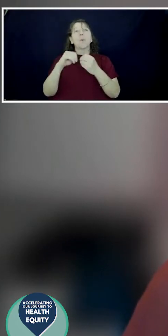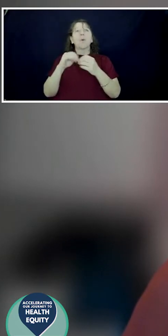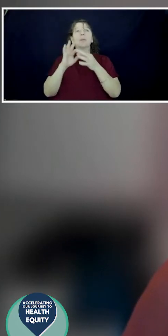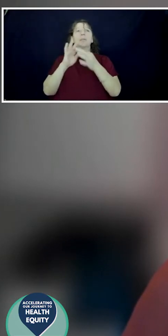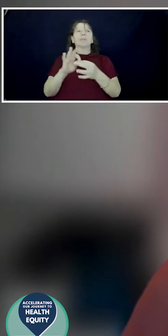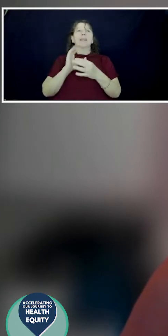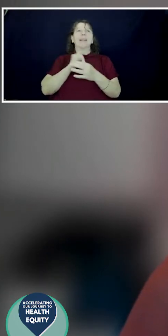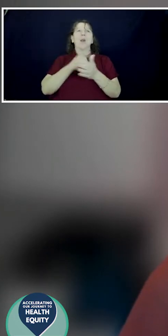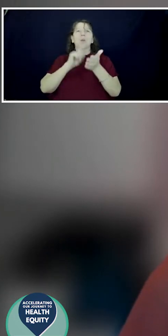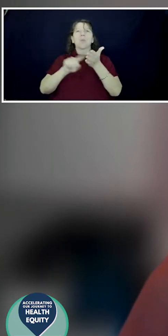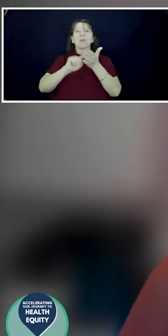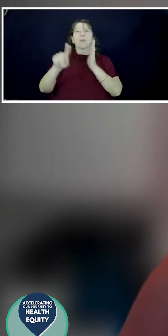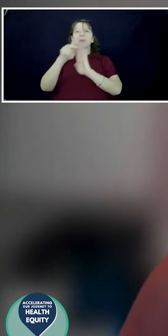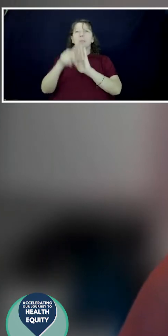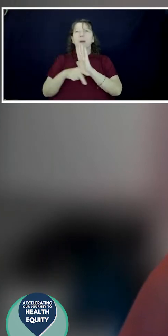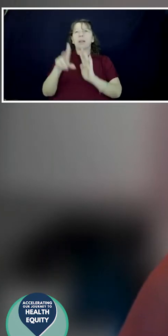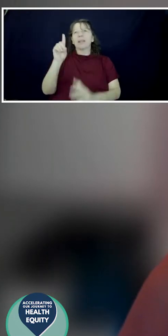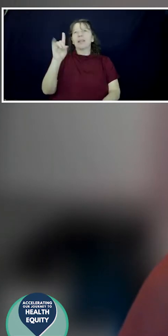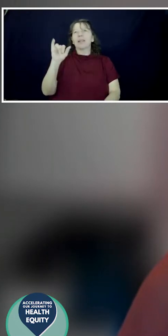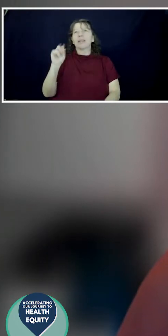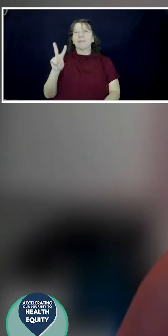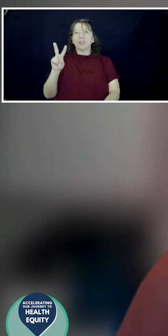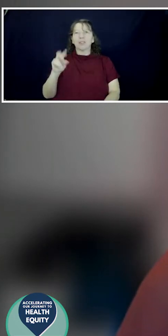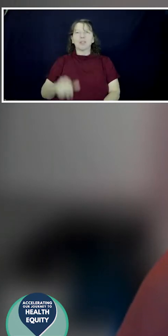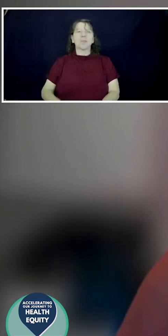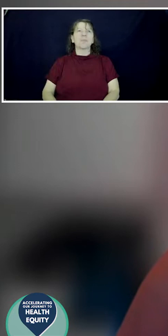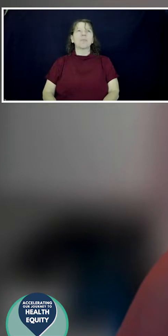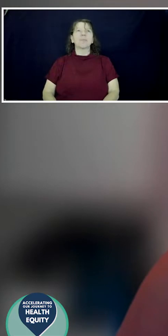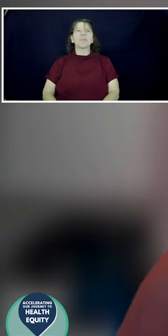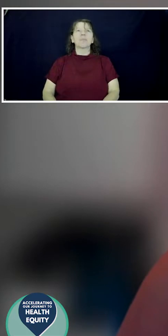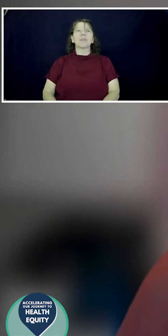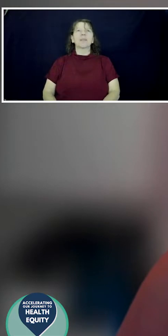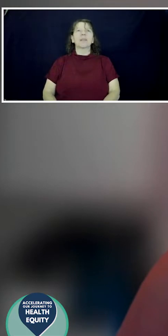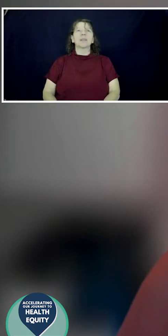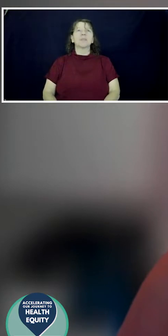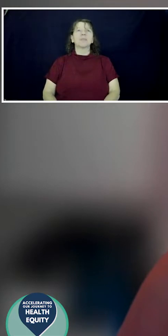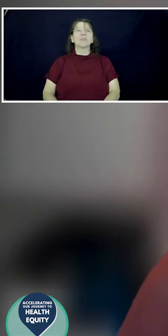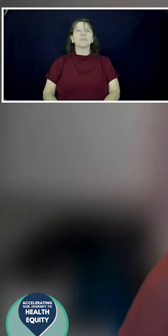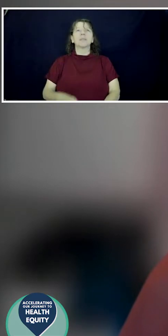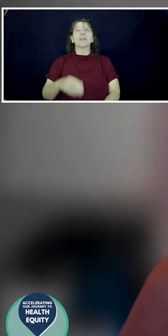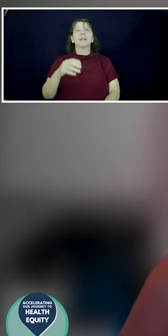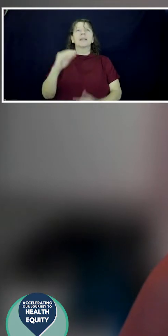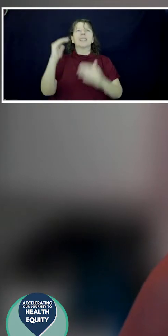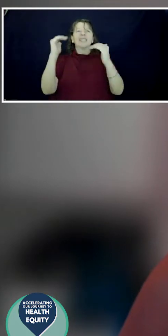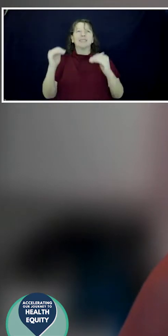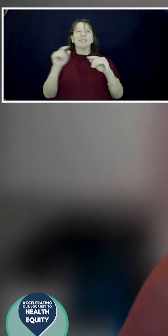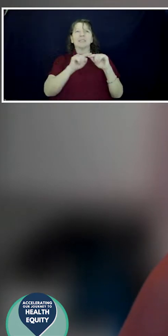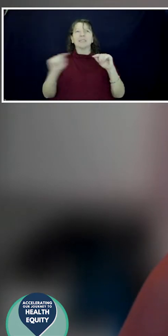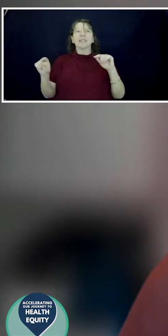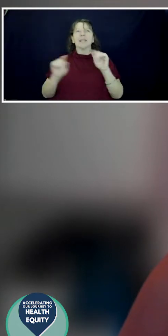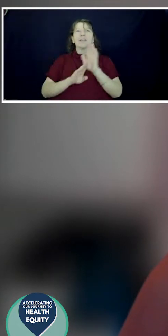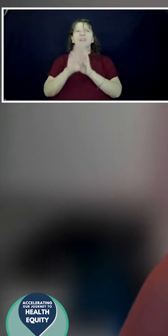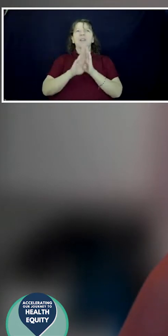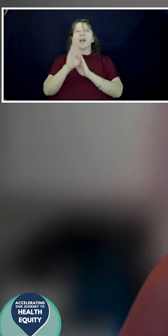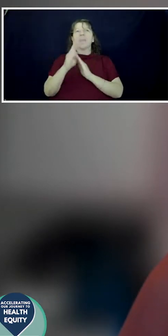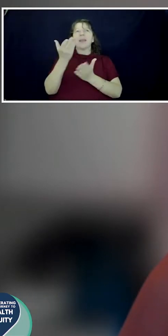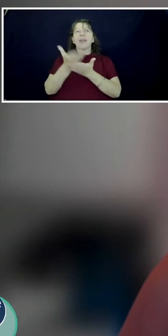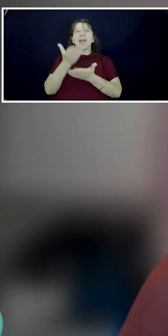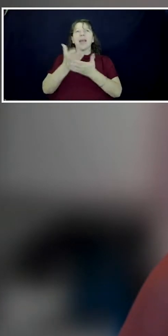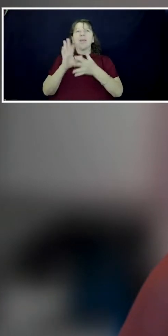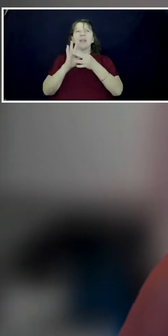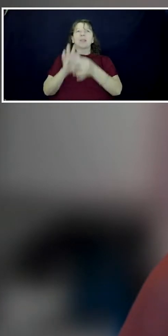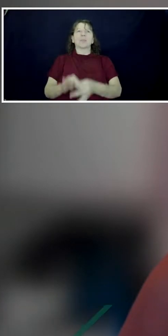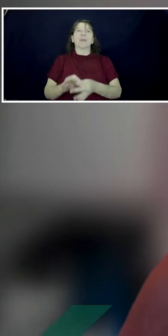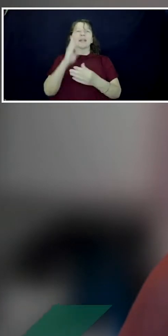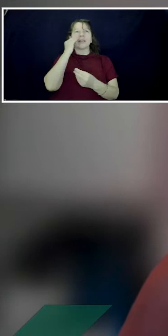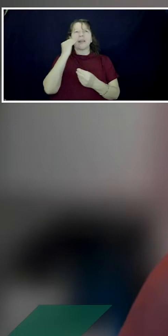Policy Division with the audience. I have the subheading, Developing the Evidence Base and Informing Policy